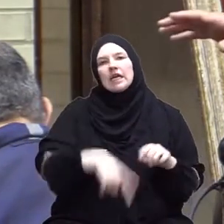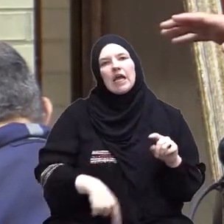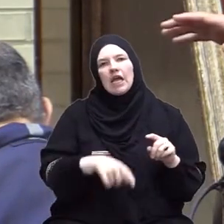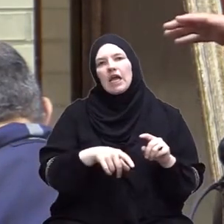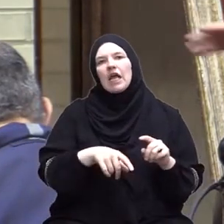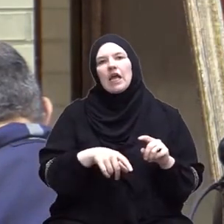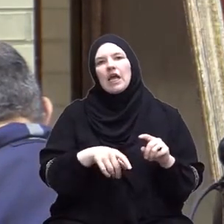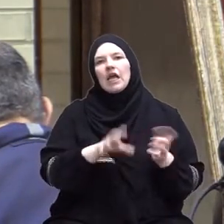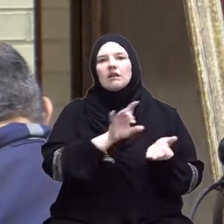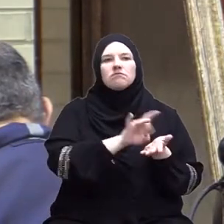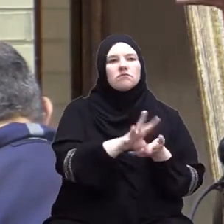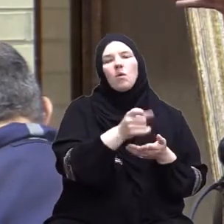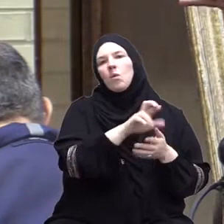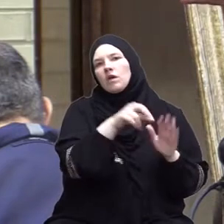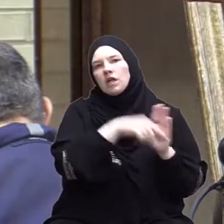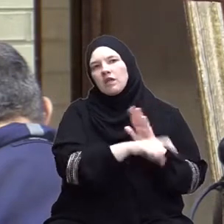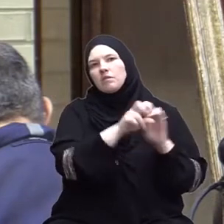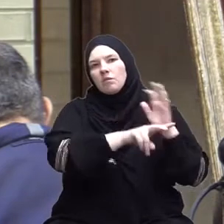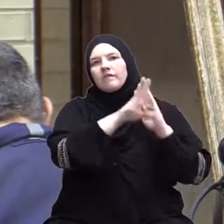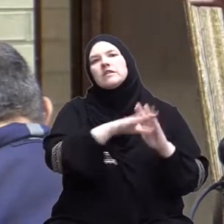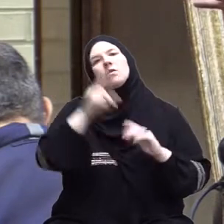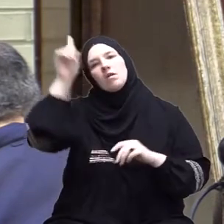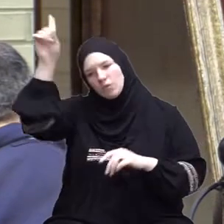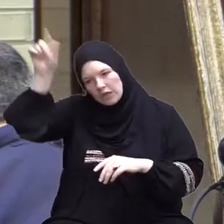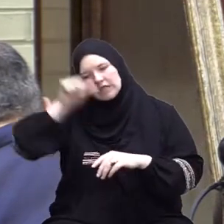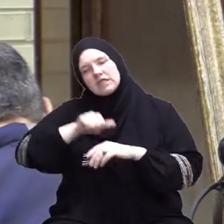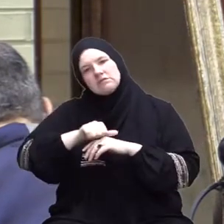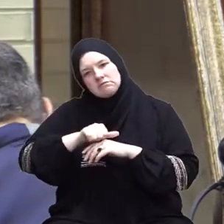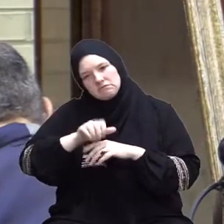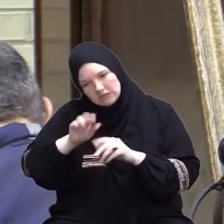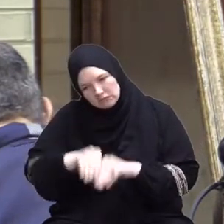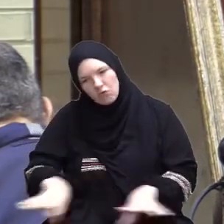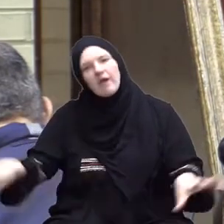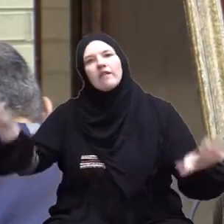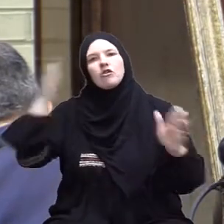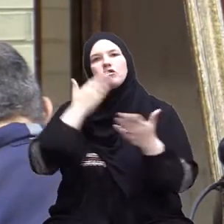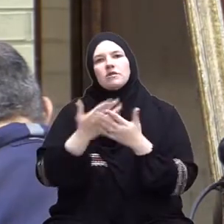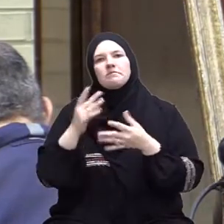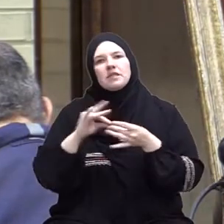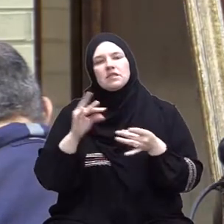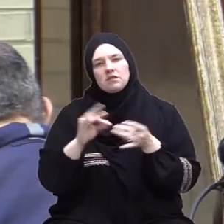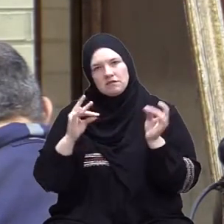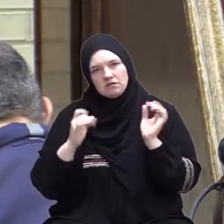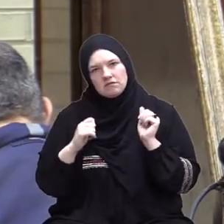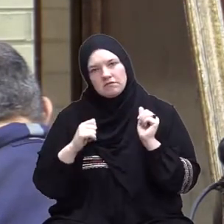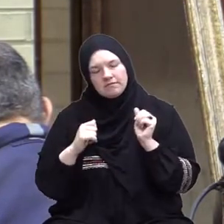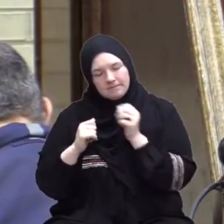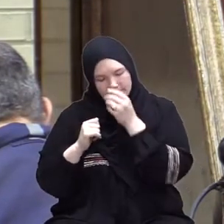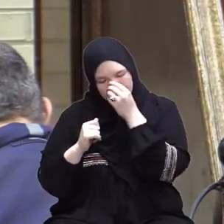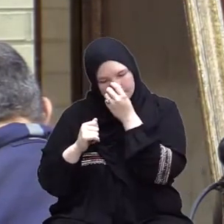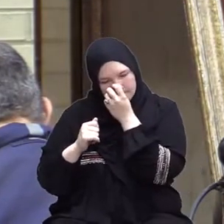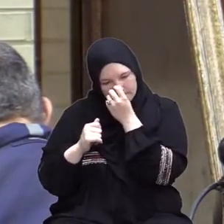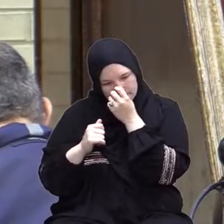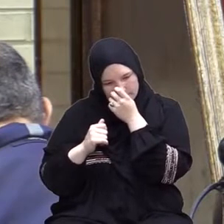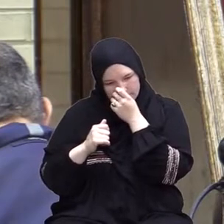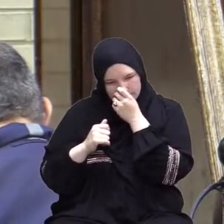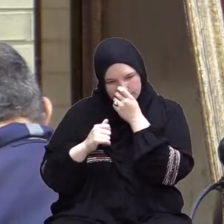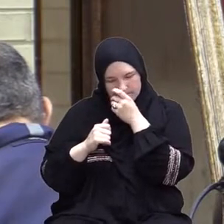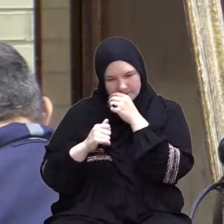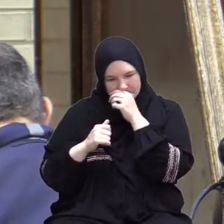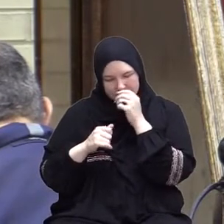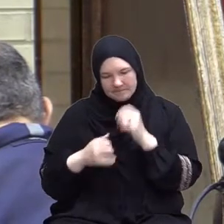deliver the message, or he can deliver the message peacefully and safely. But they never left it alone.